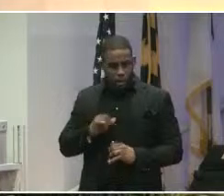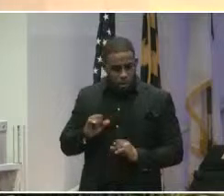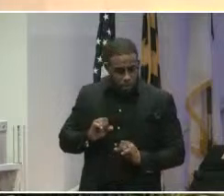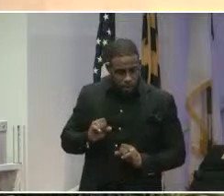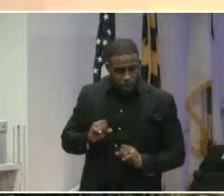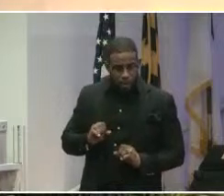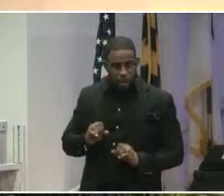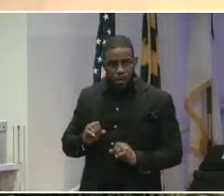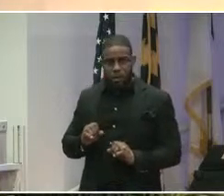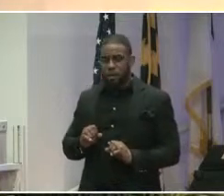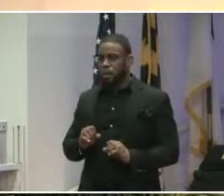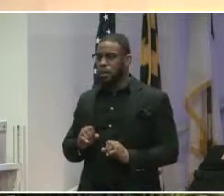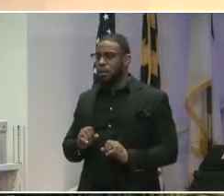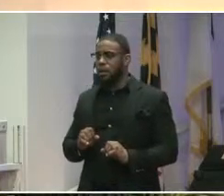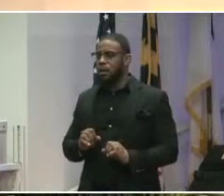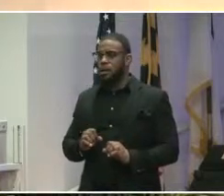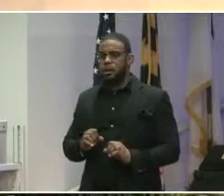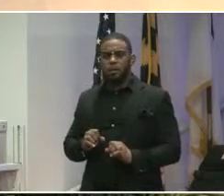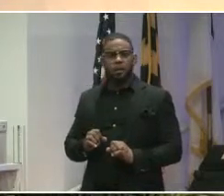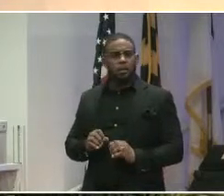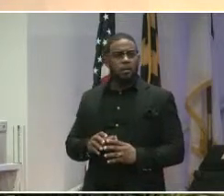nothing.